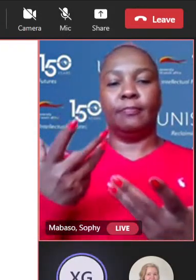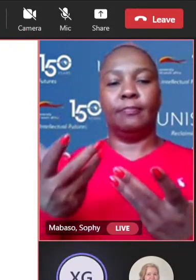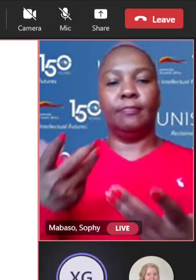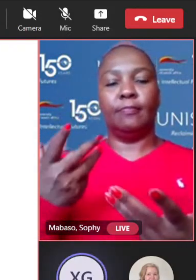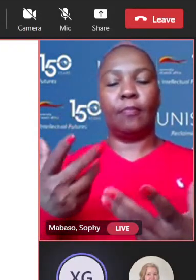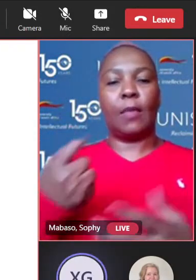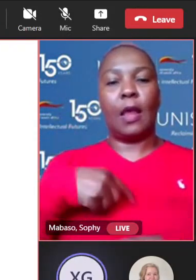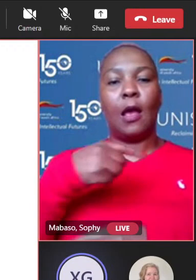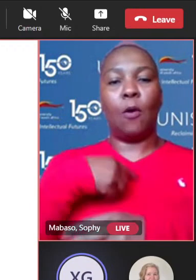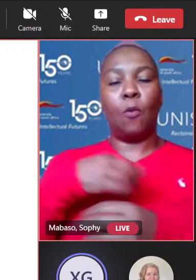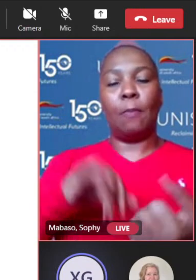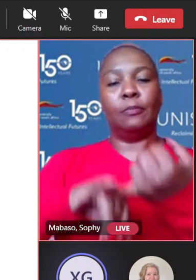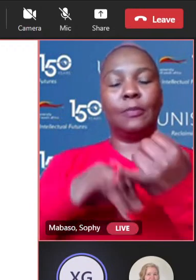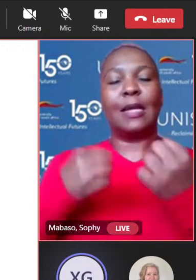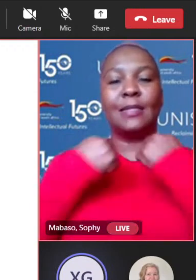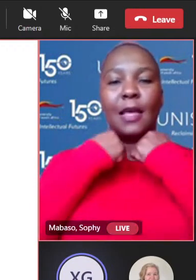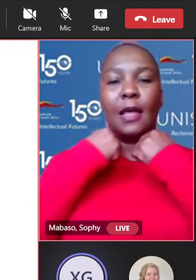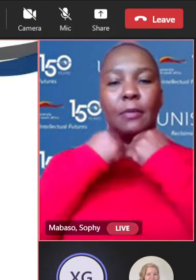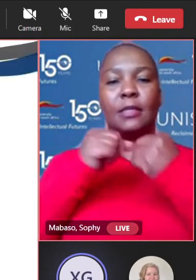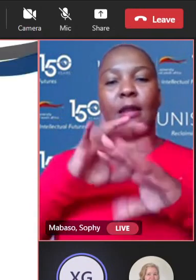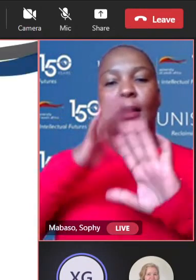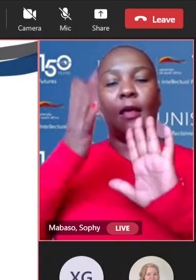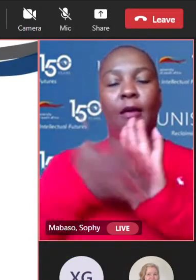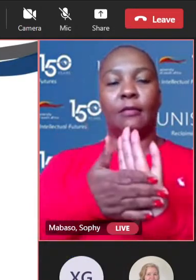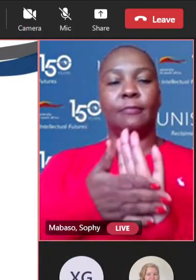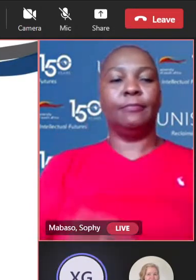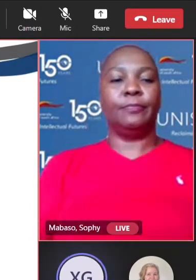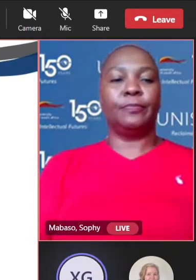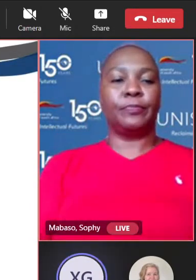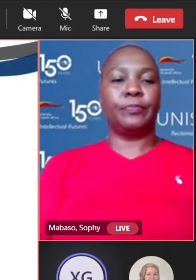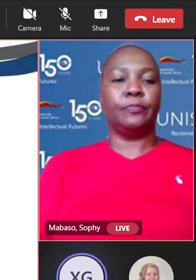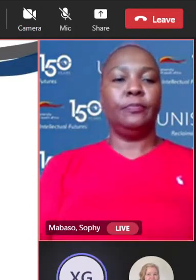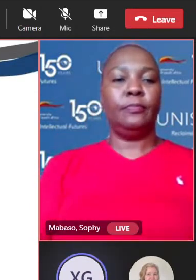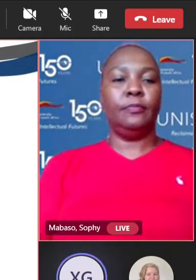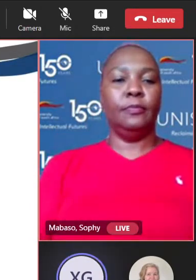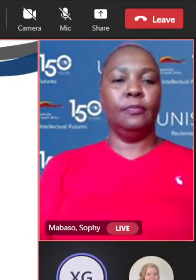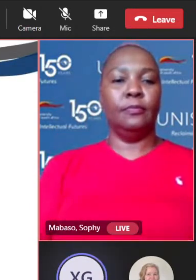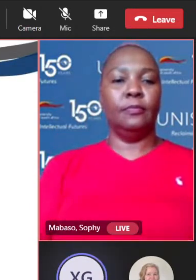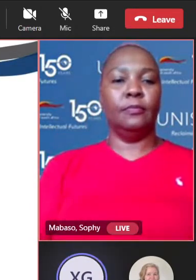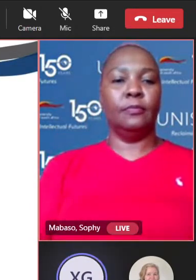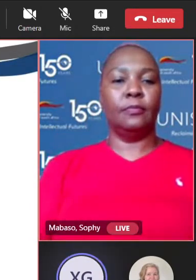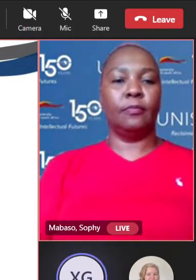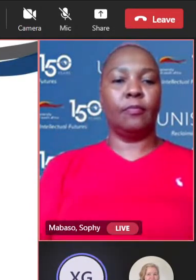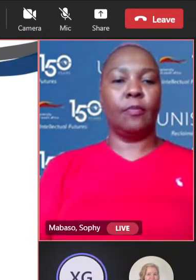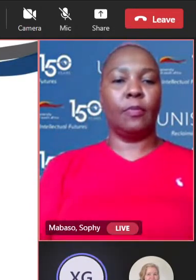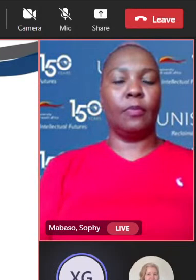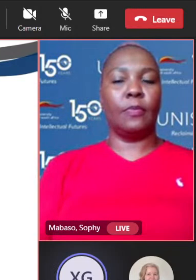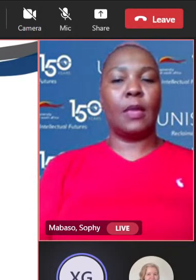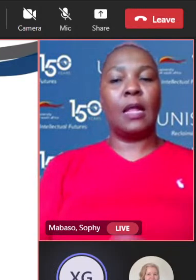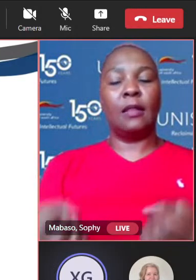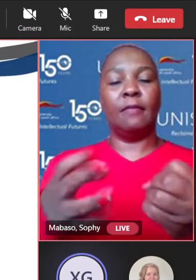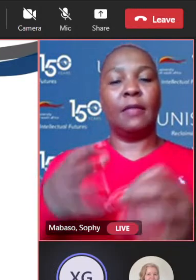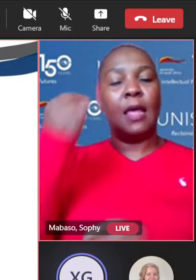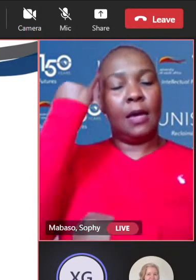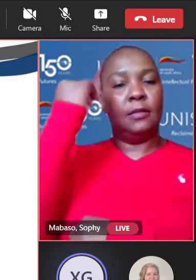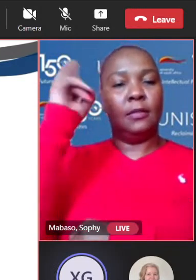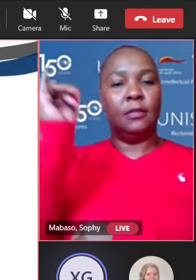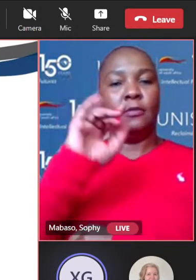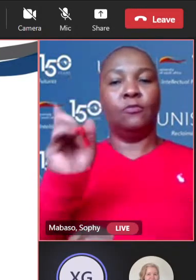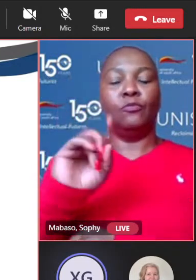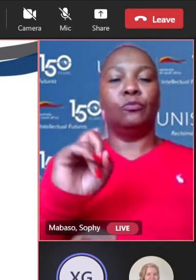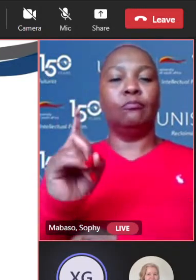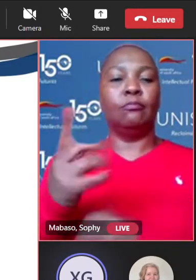modules and assignments and stuff. Okay, so this is just to give you an idea of what we will